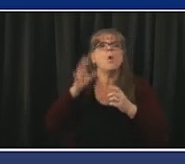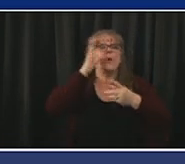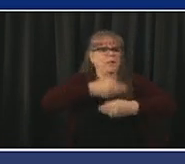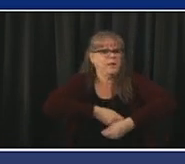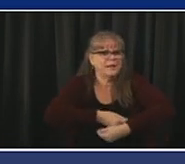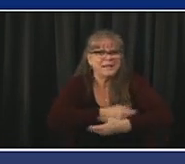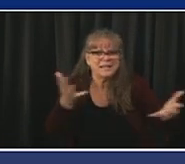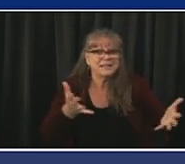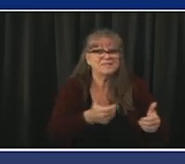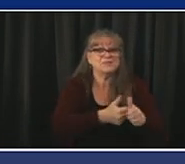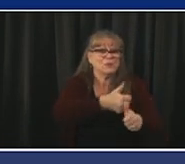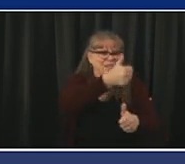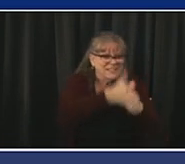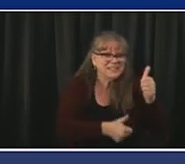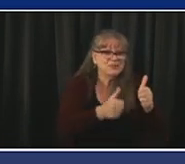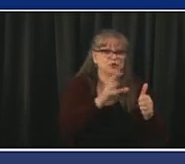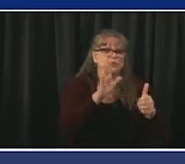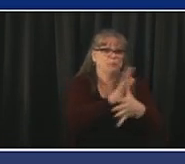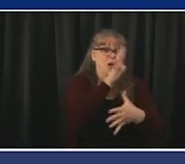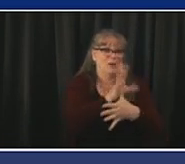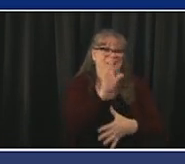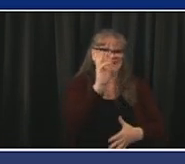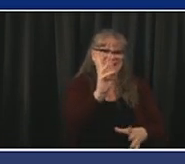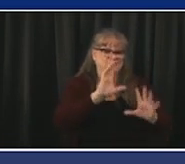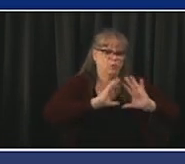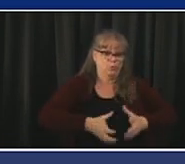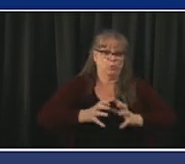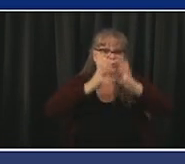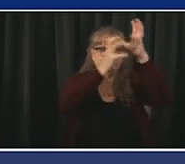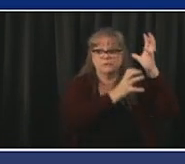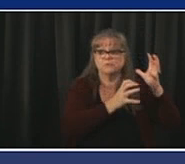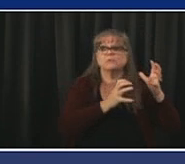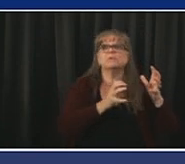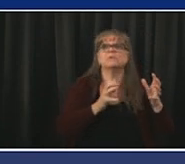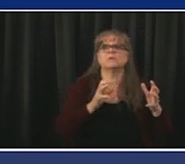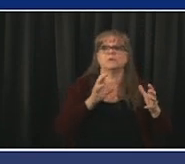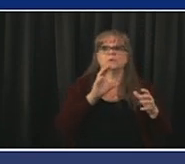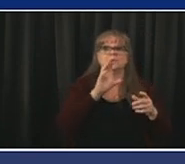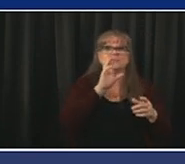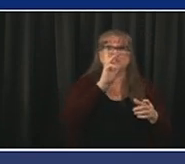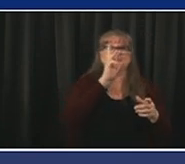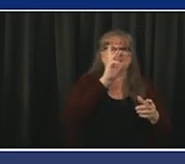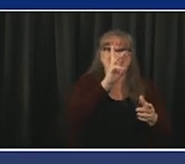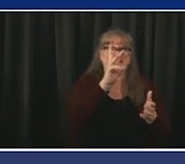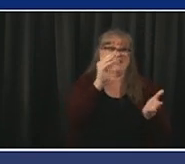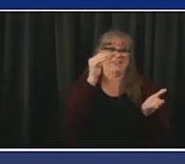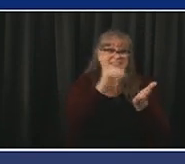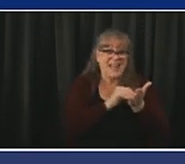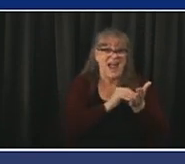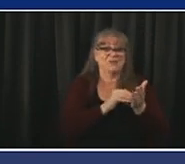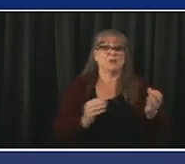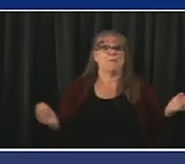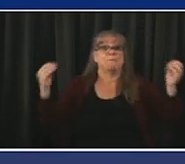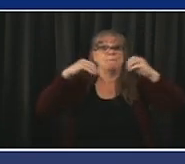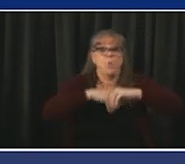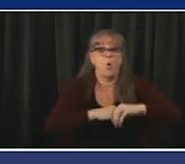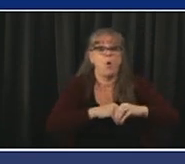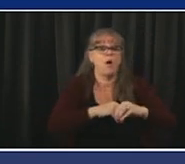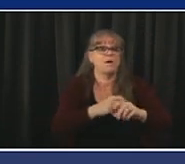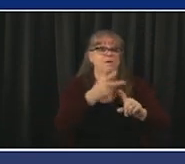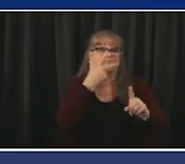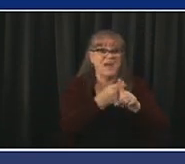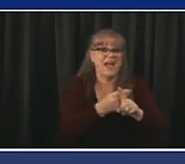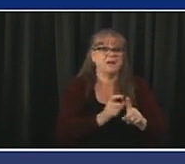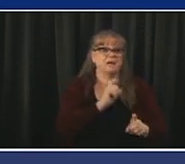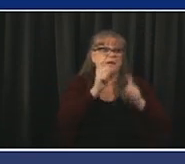6,000 shots administered per day. And we certainly think that into April, we'll see that allocation increase so that we can get to